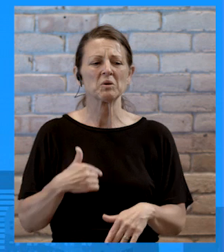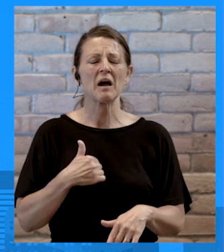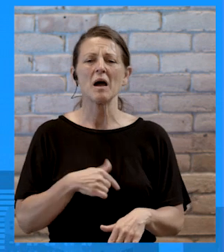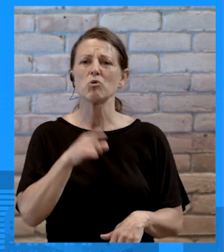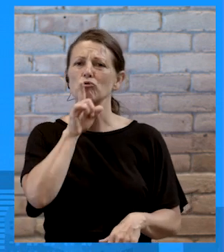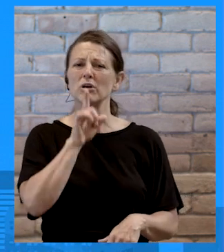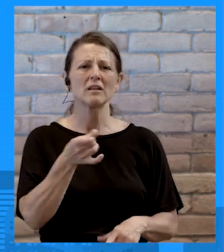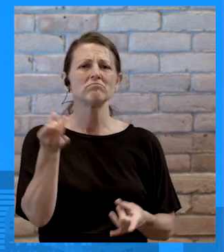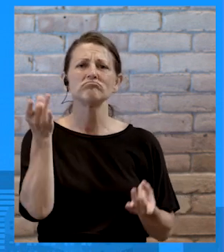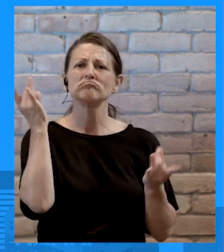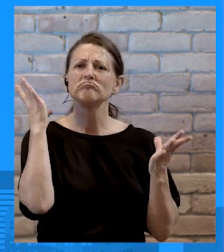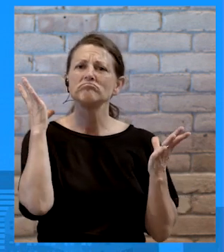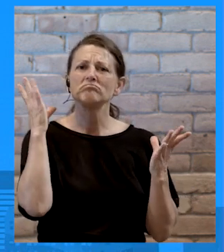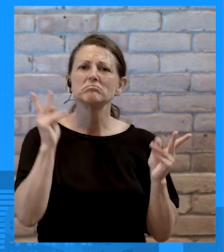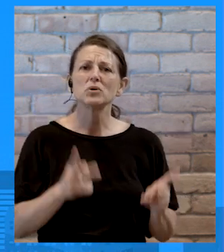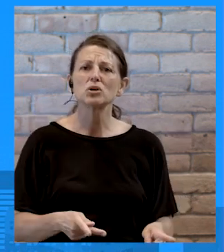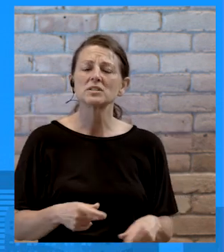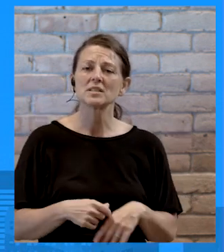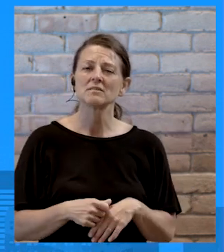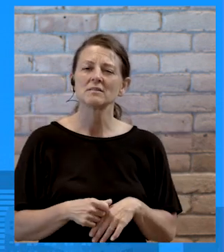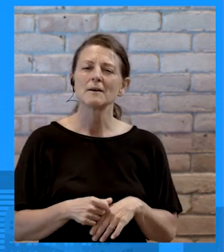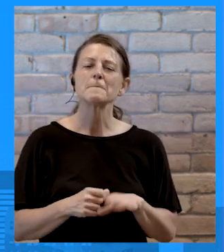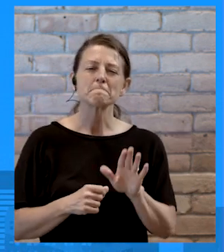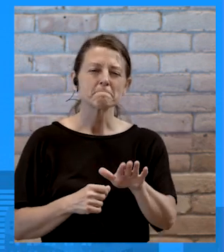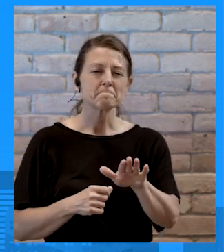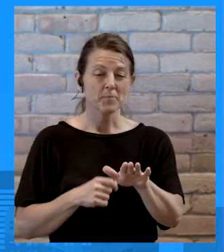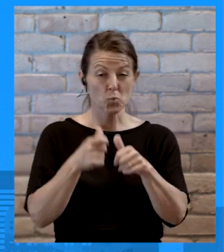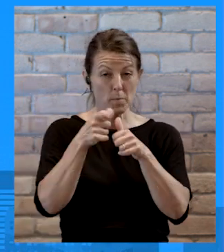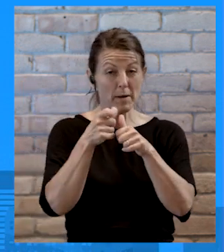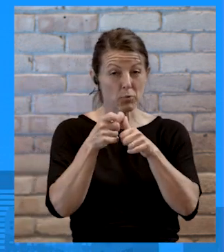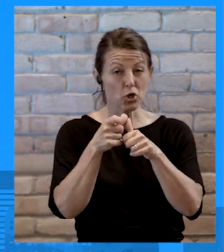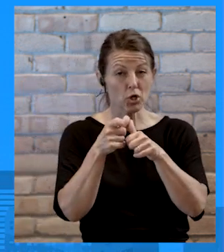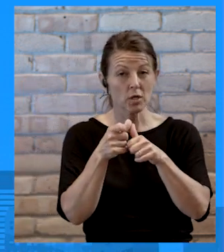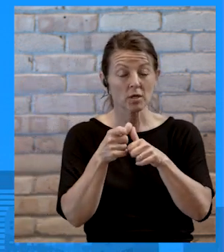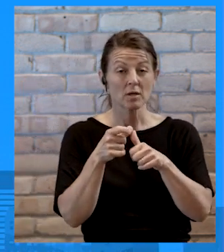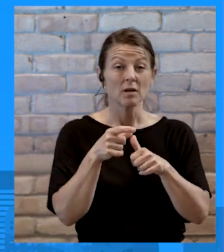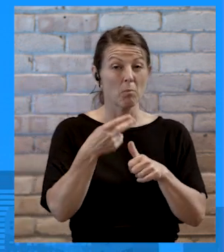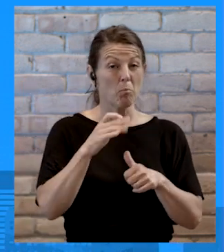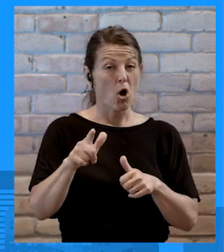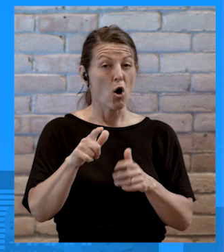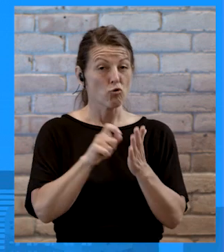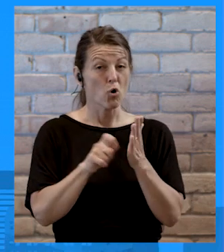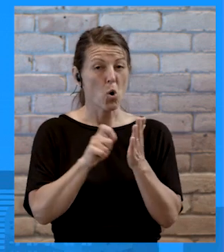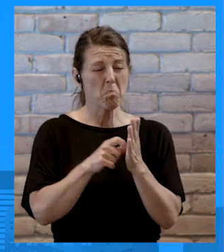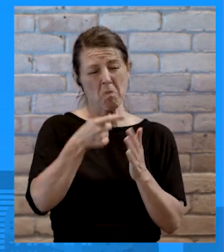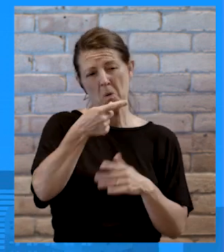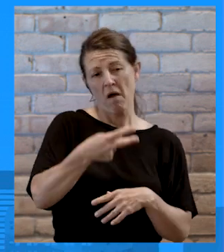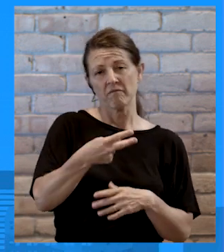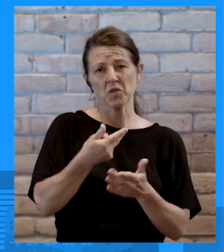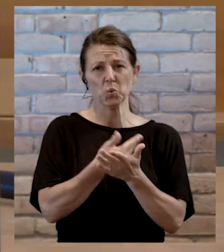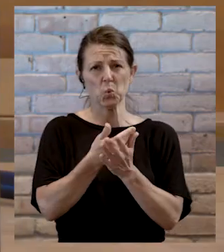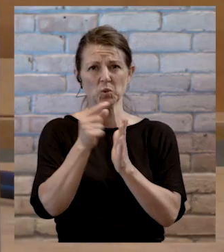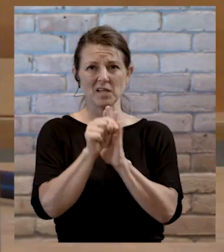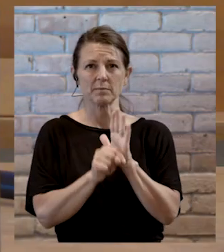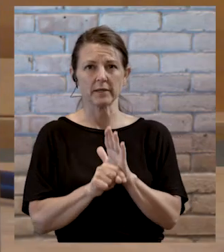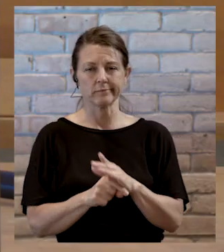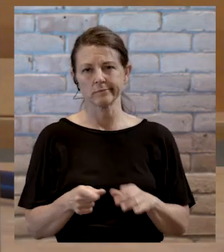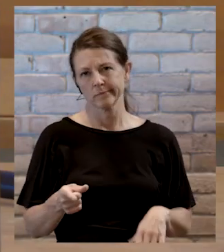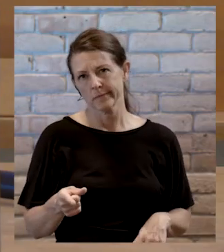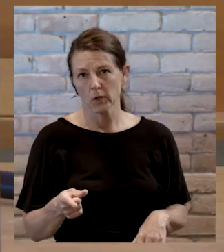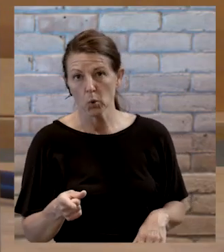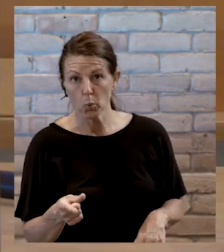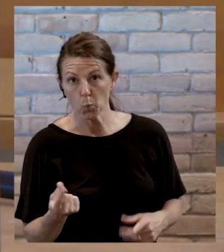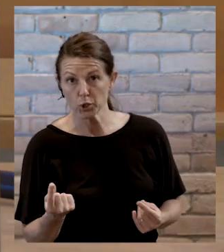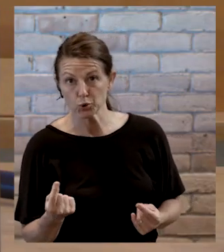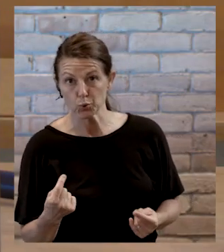I am. Now, just keep in mind for a moment that he wrote half the New Testament. Like, what have you done lately,